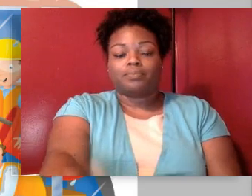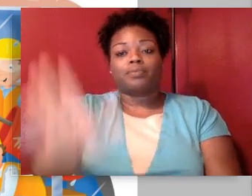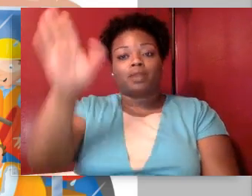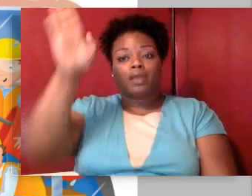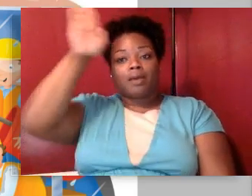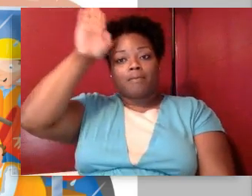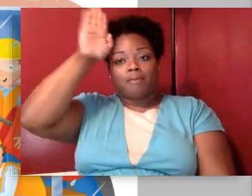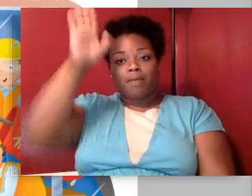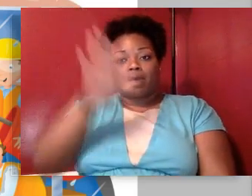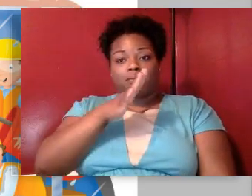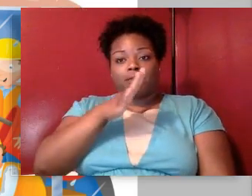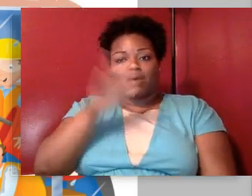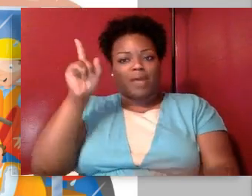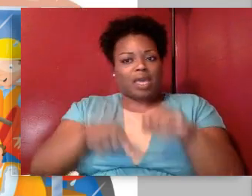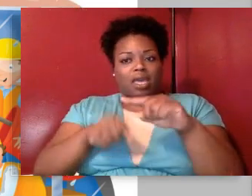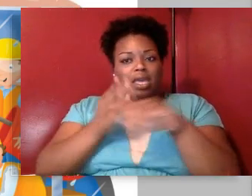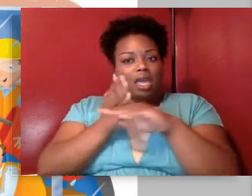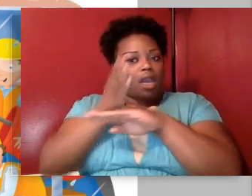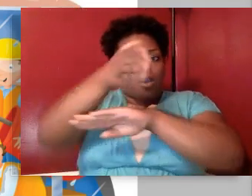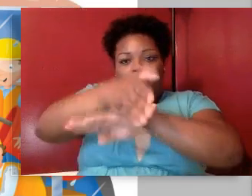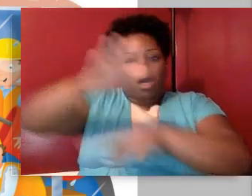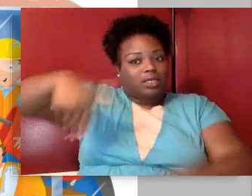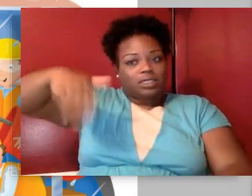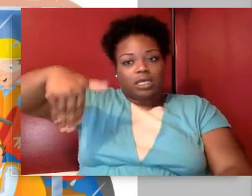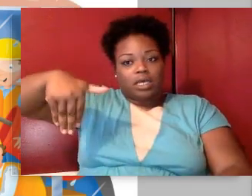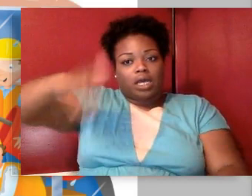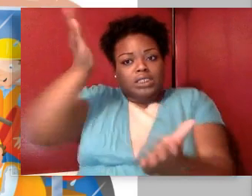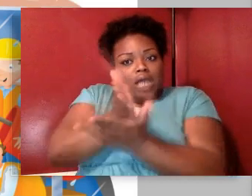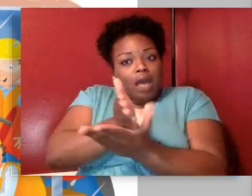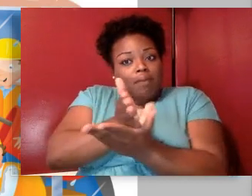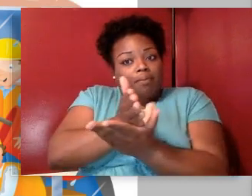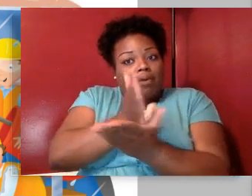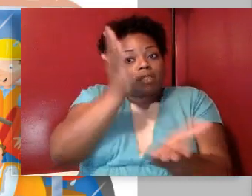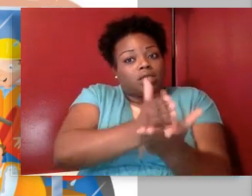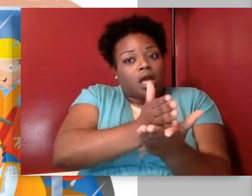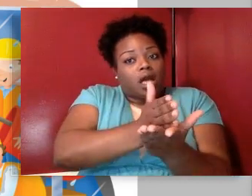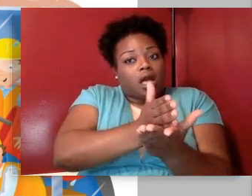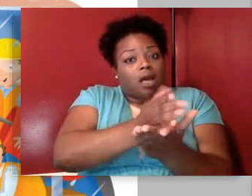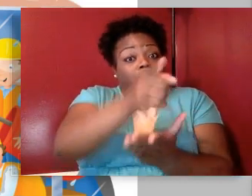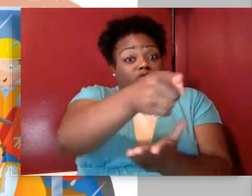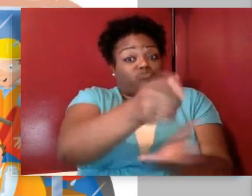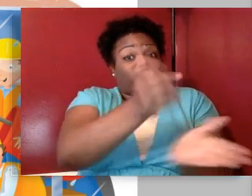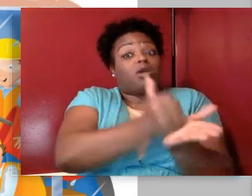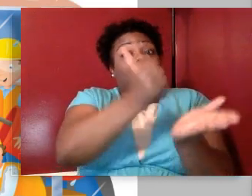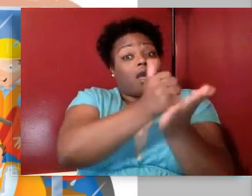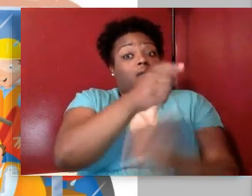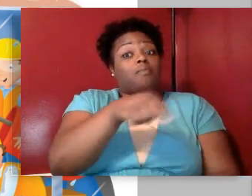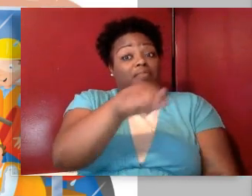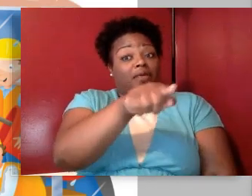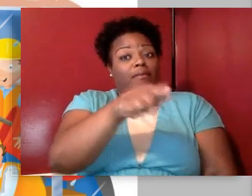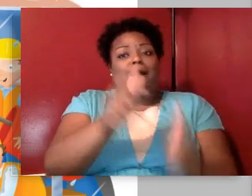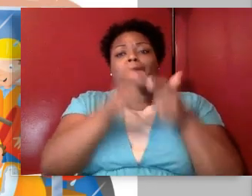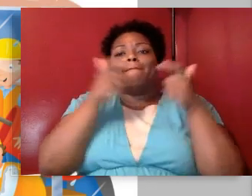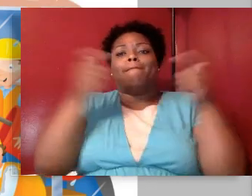Ben and Mom cannot cross yet. Stop! Stop! She can help them. Big